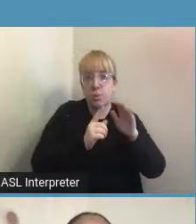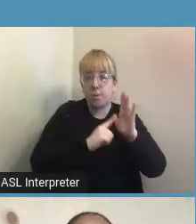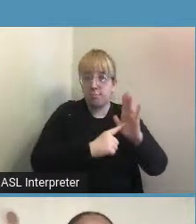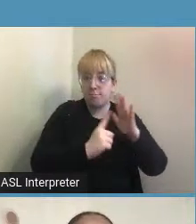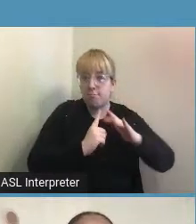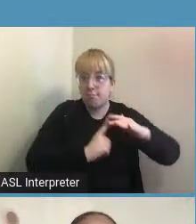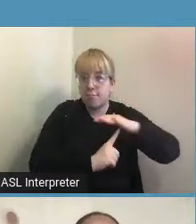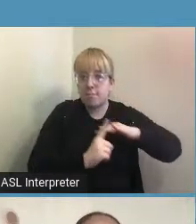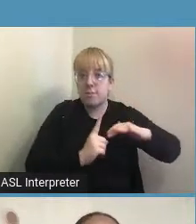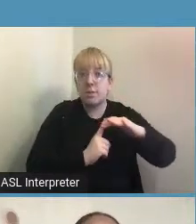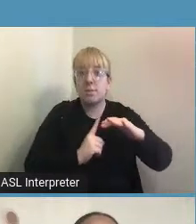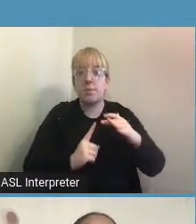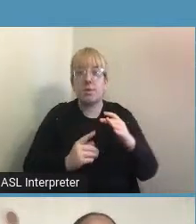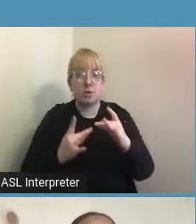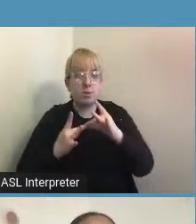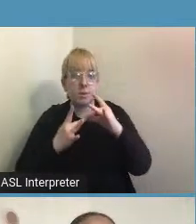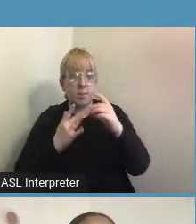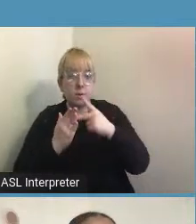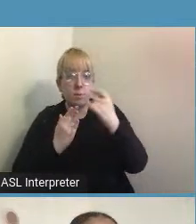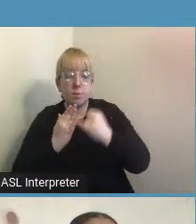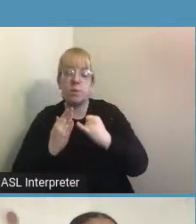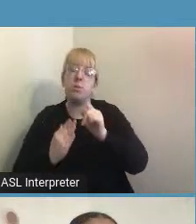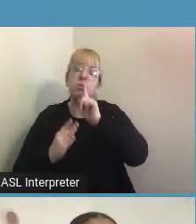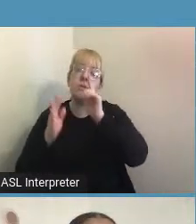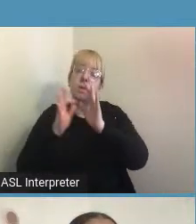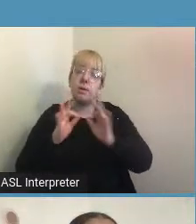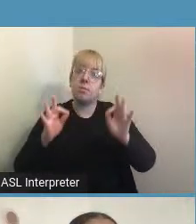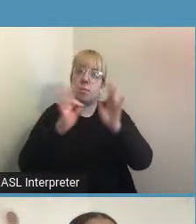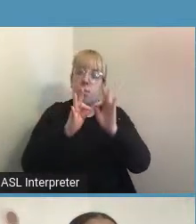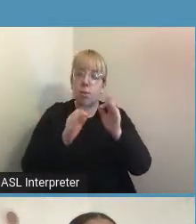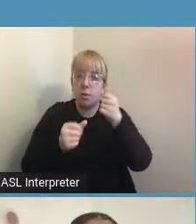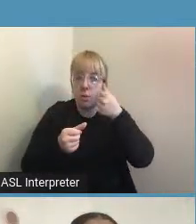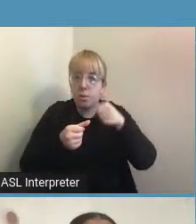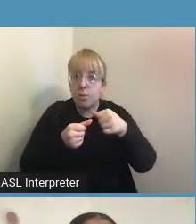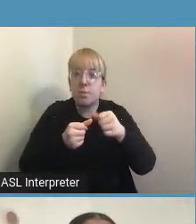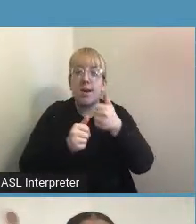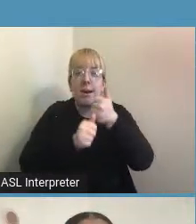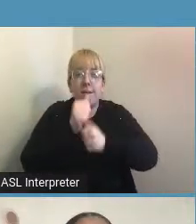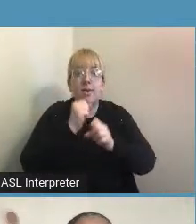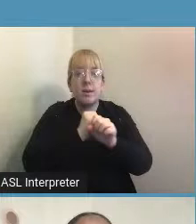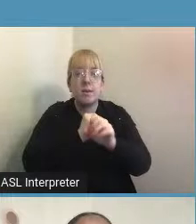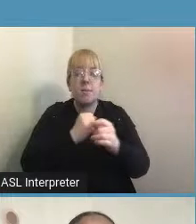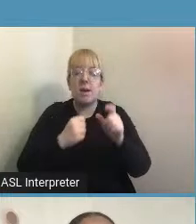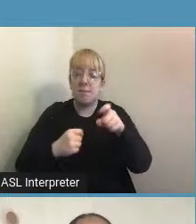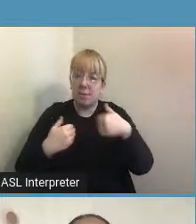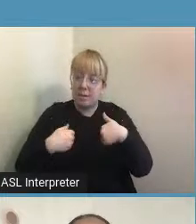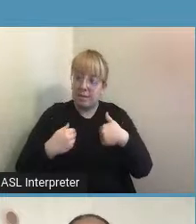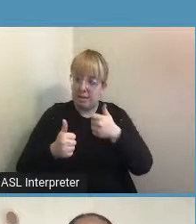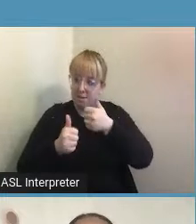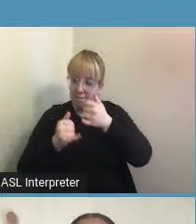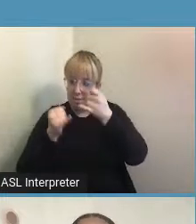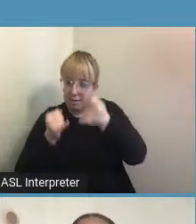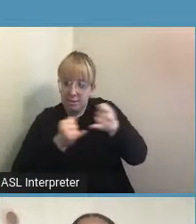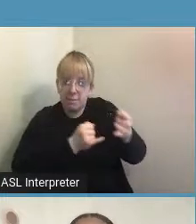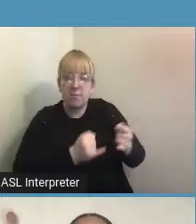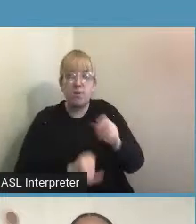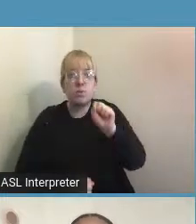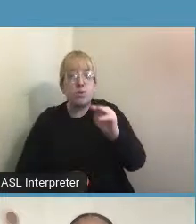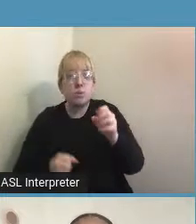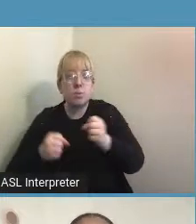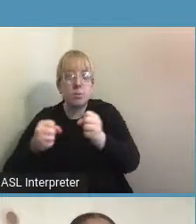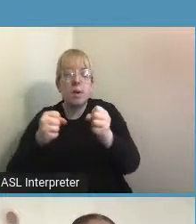and it's important to remember again, each campaign needs its own social media strategy, but you should look to